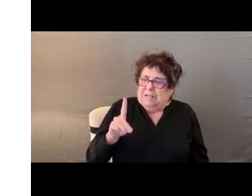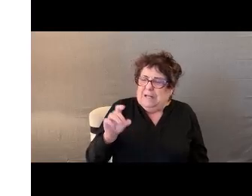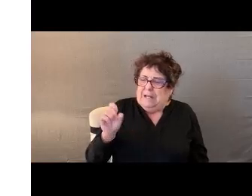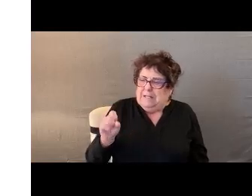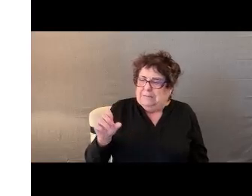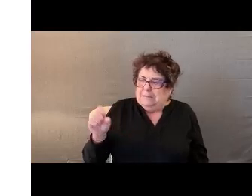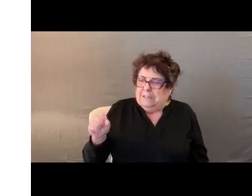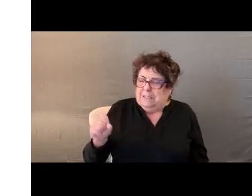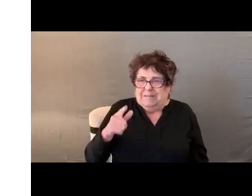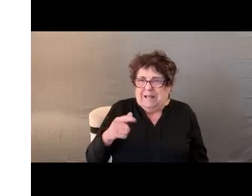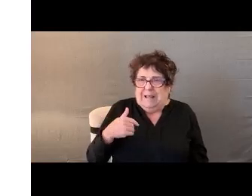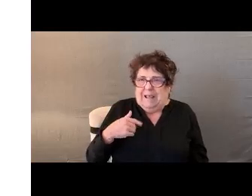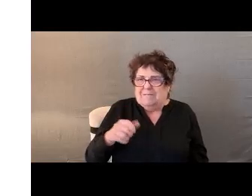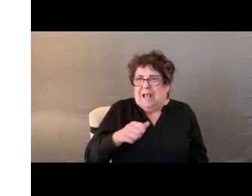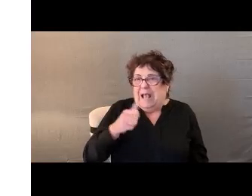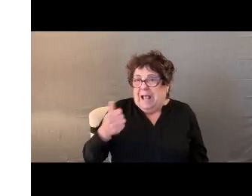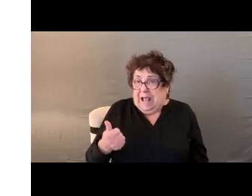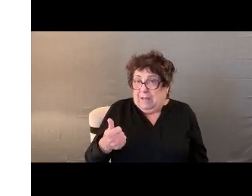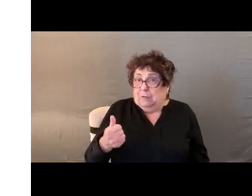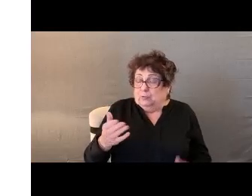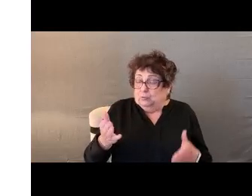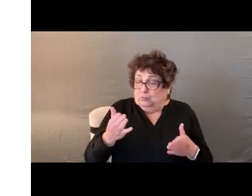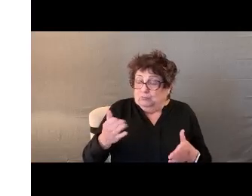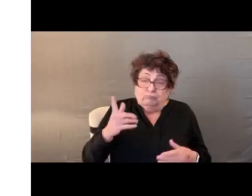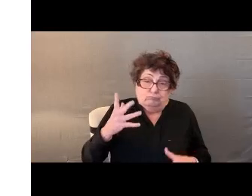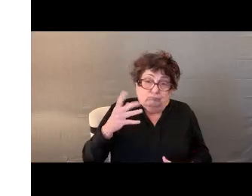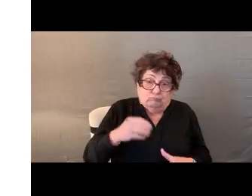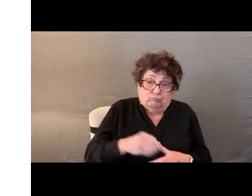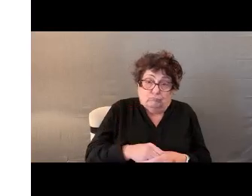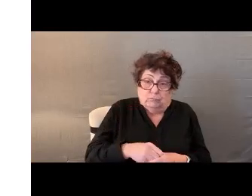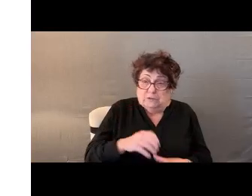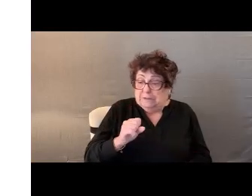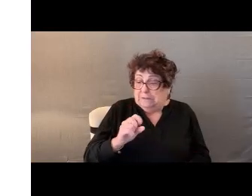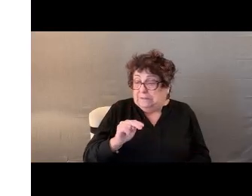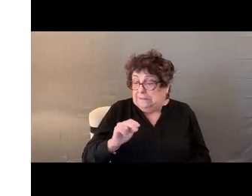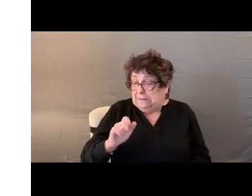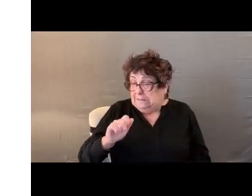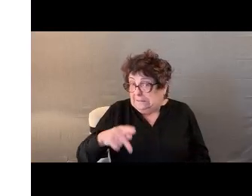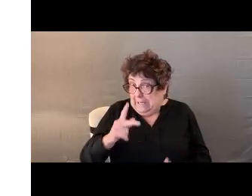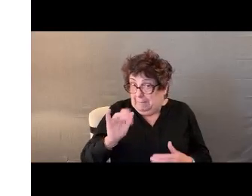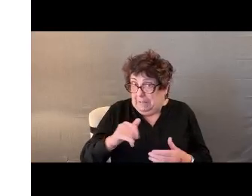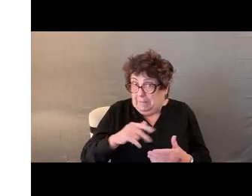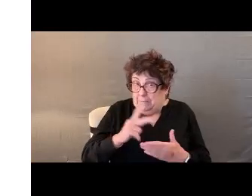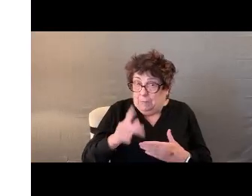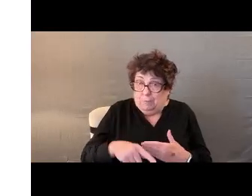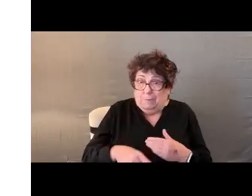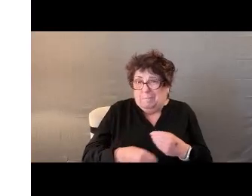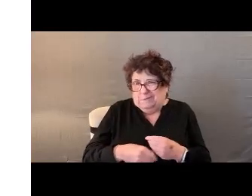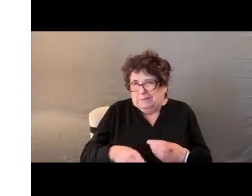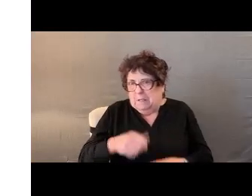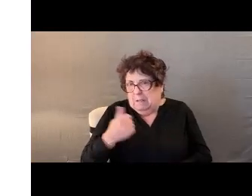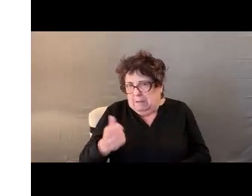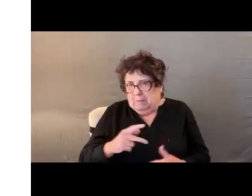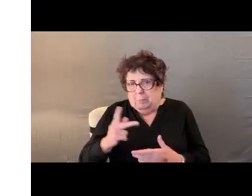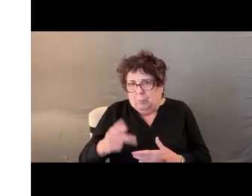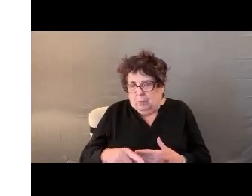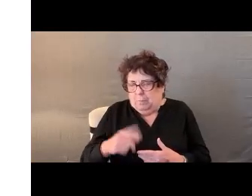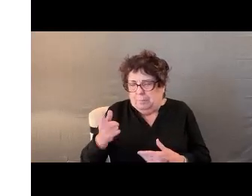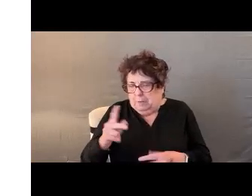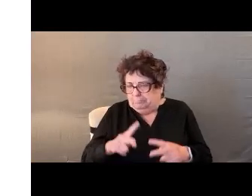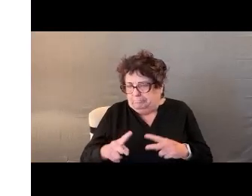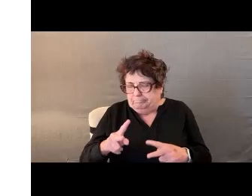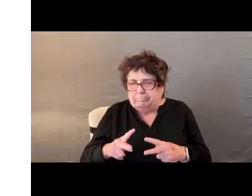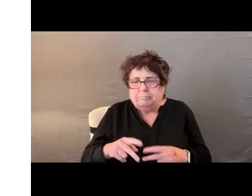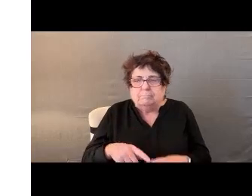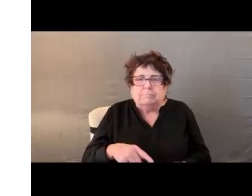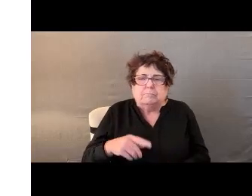they included the SNAP program. They included all the programs that they oversee. The same as the population. We include in our plan the data